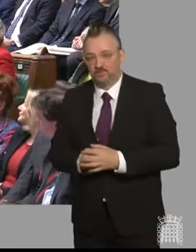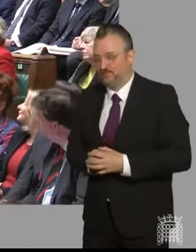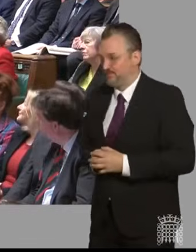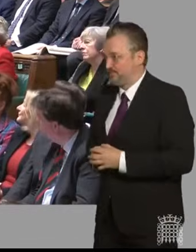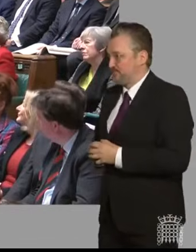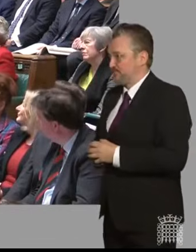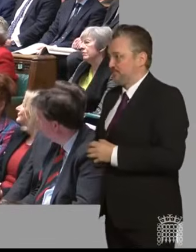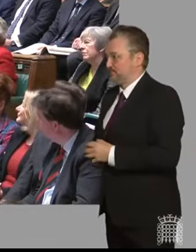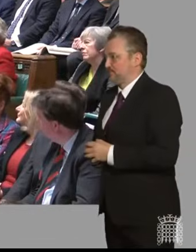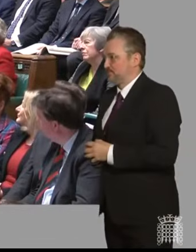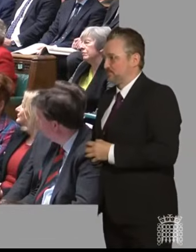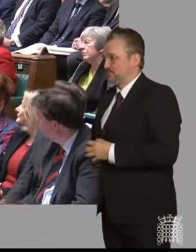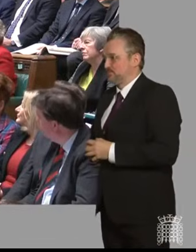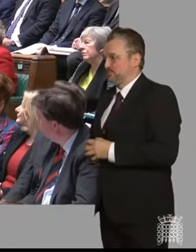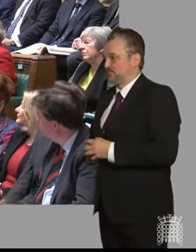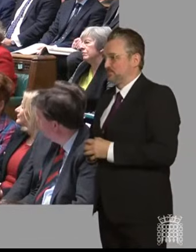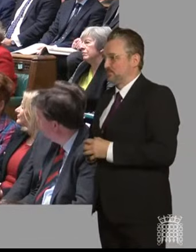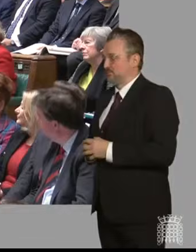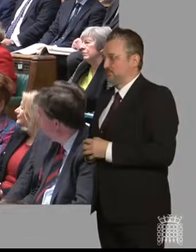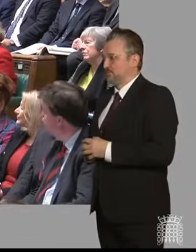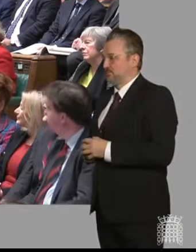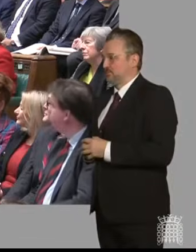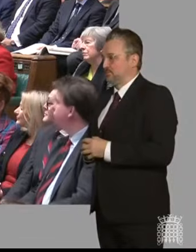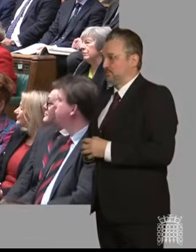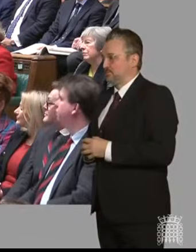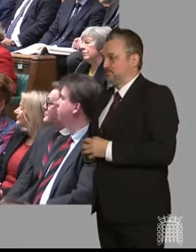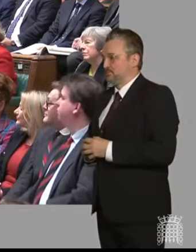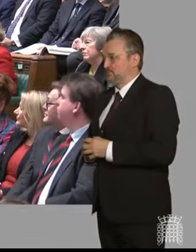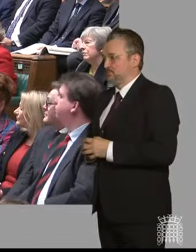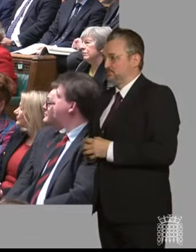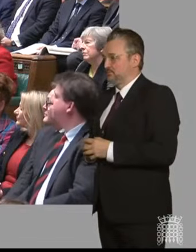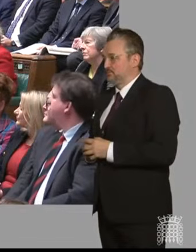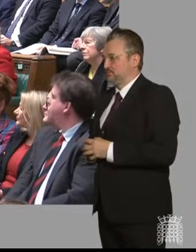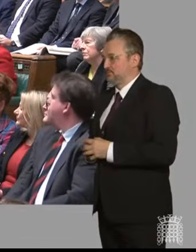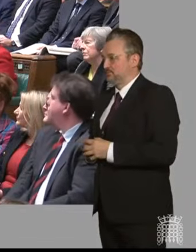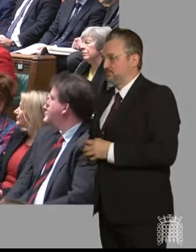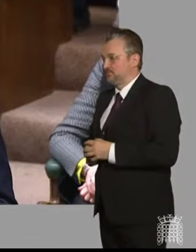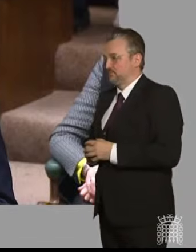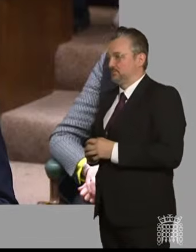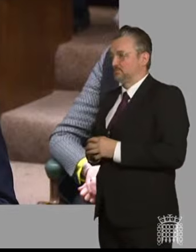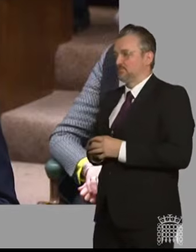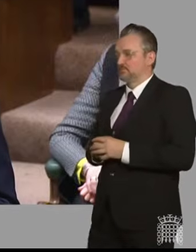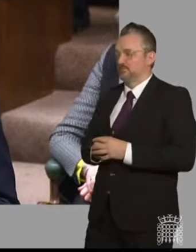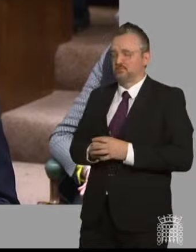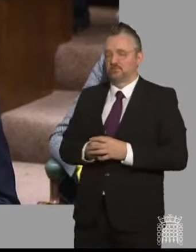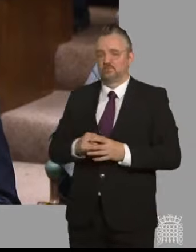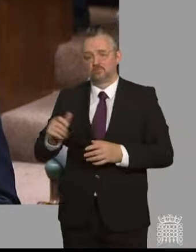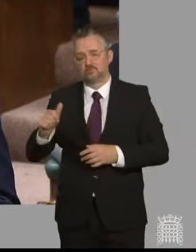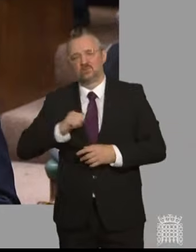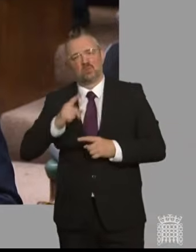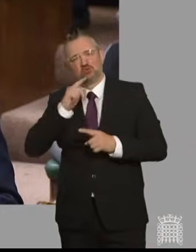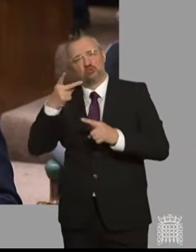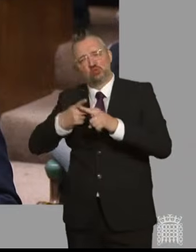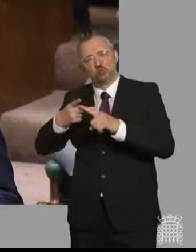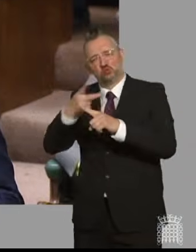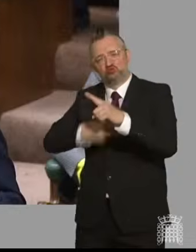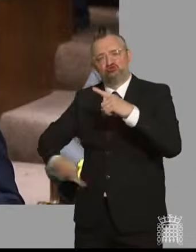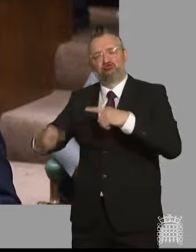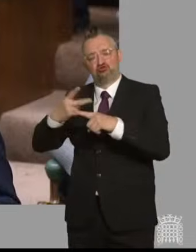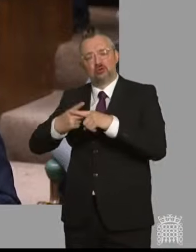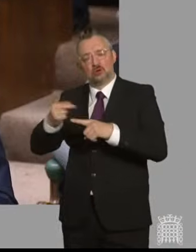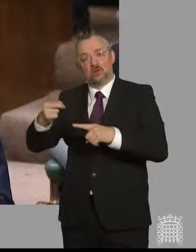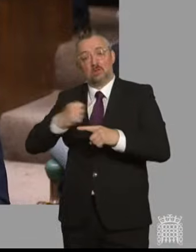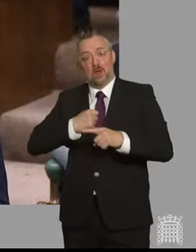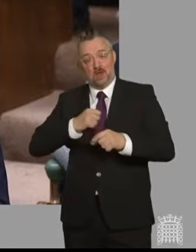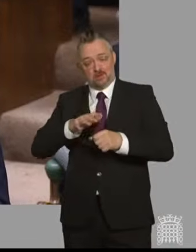ago, there was a proposal to build nearly 7,000 houses in a beautiful part of my constituency near the villages of Castor